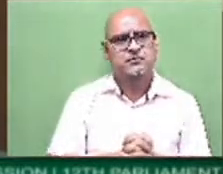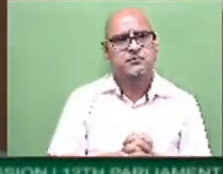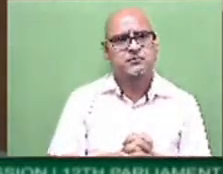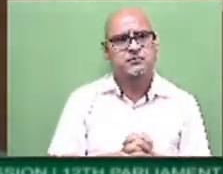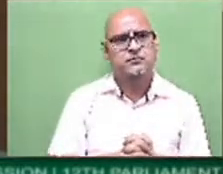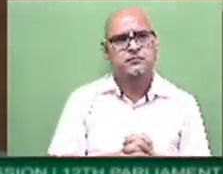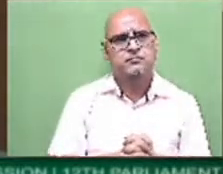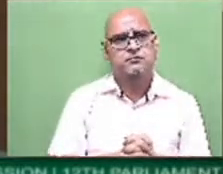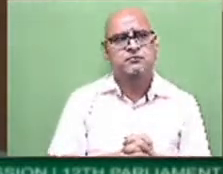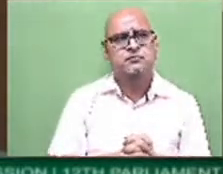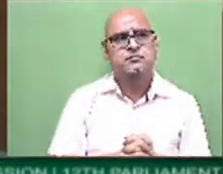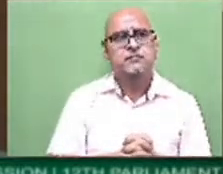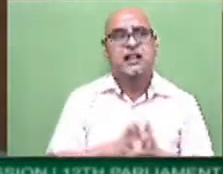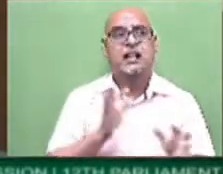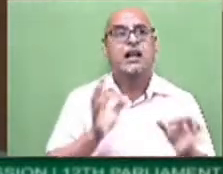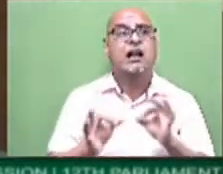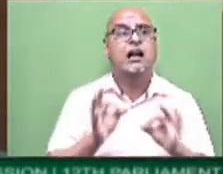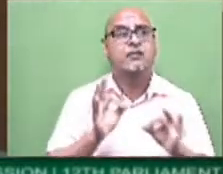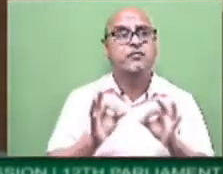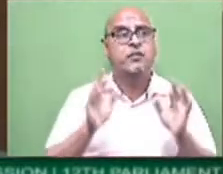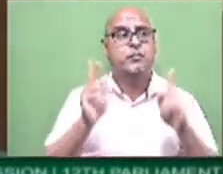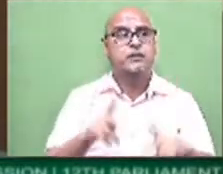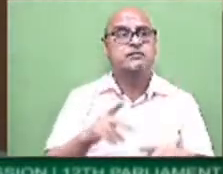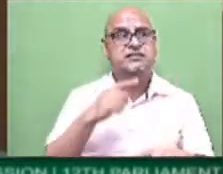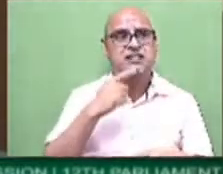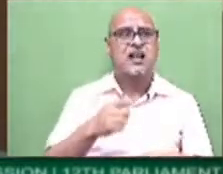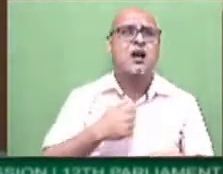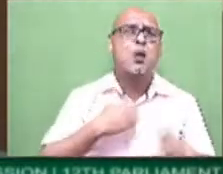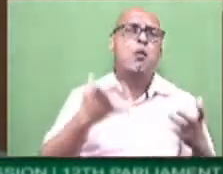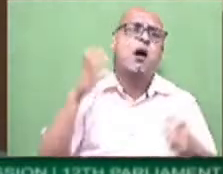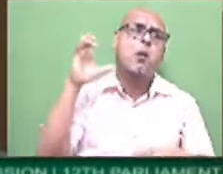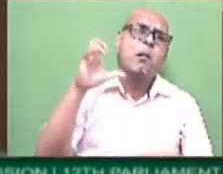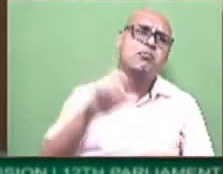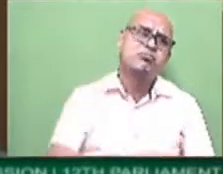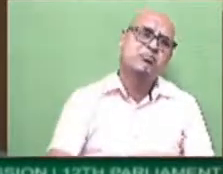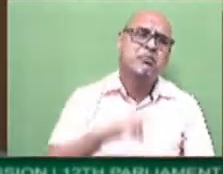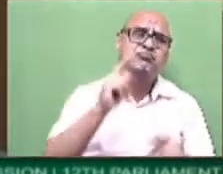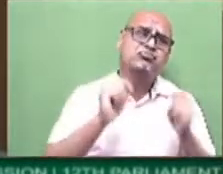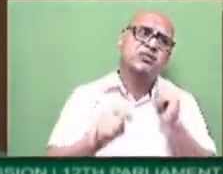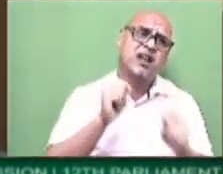for example. And going forward, someone will have to work with that to be exempted.